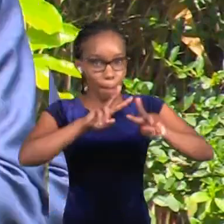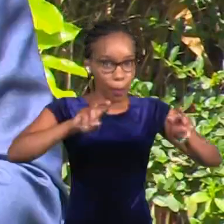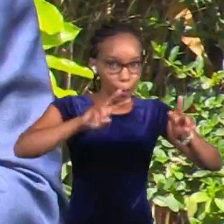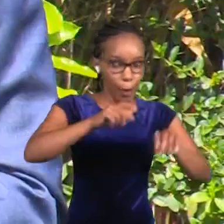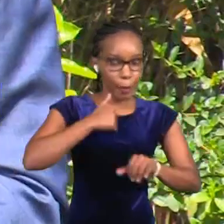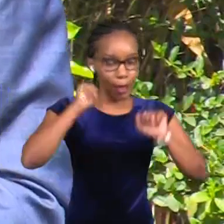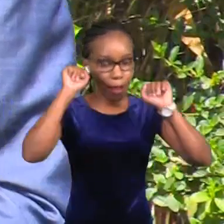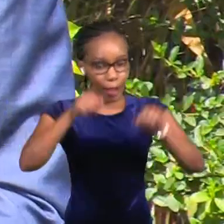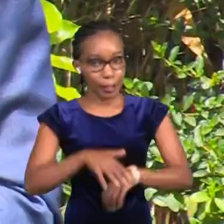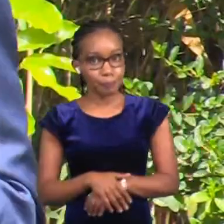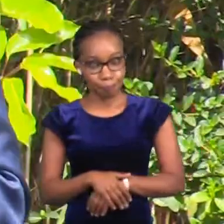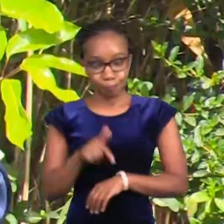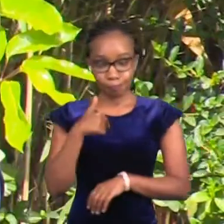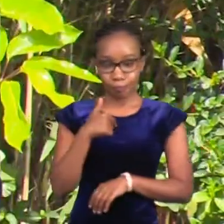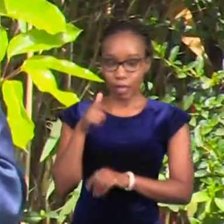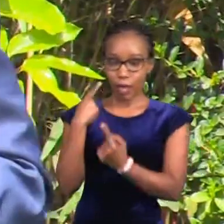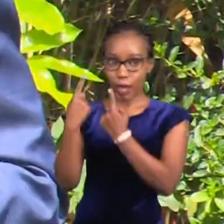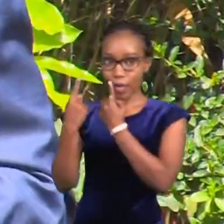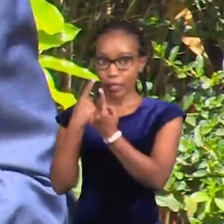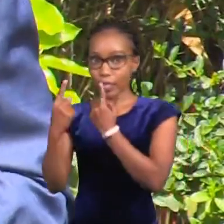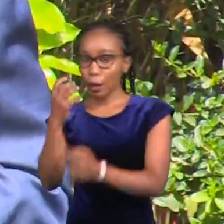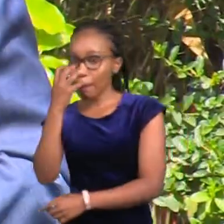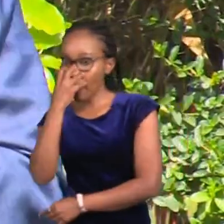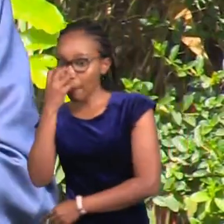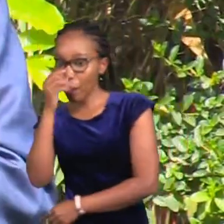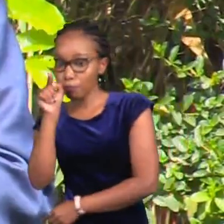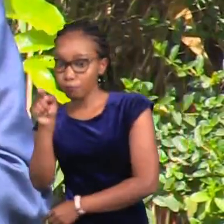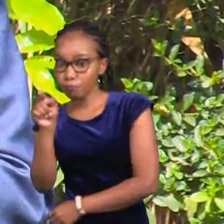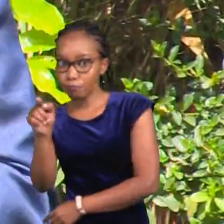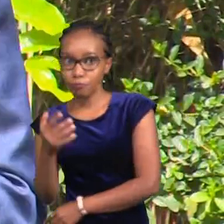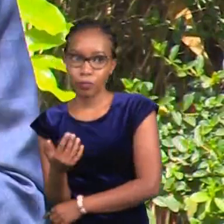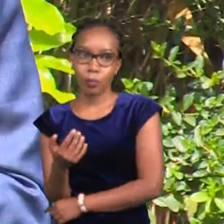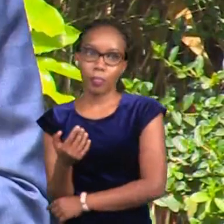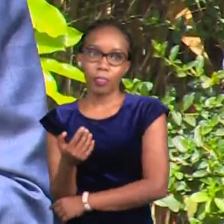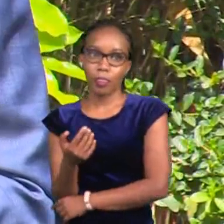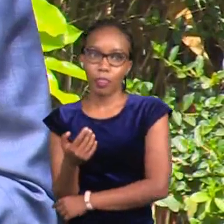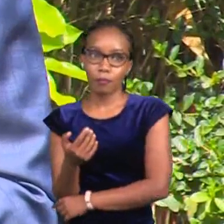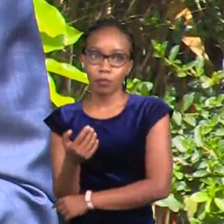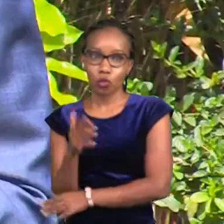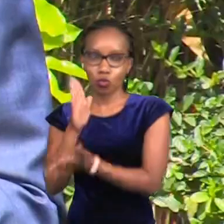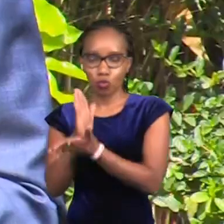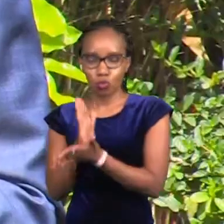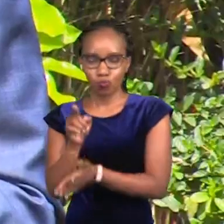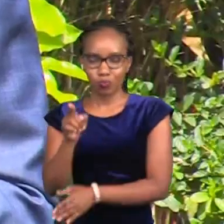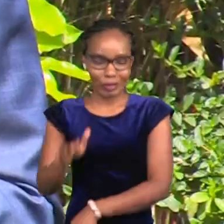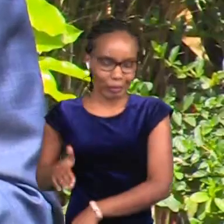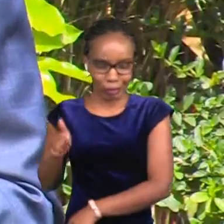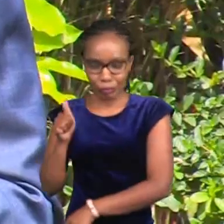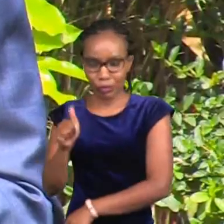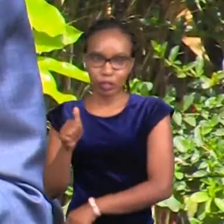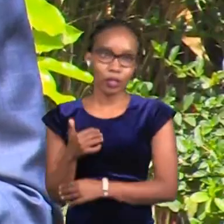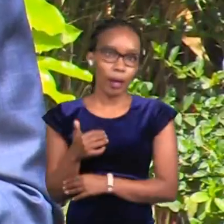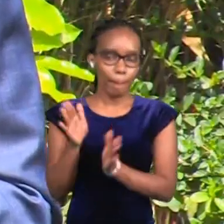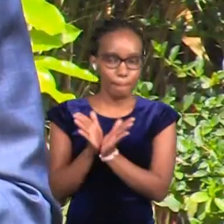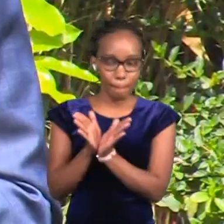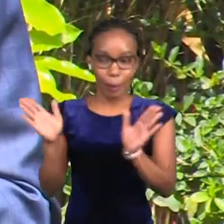I challenge DP Ruto Alias Arap Mashamba, well known for his unbridled greed for both public